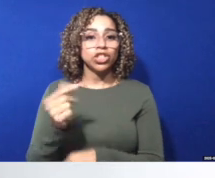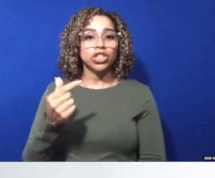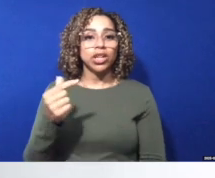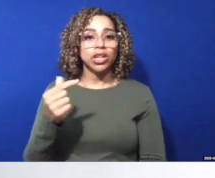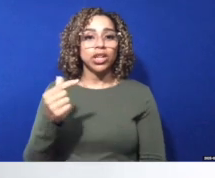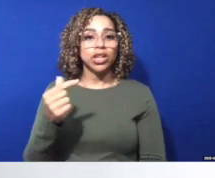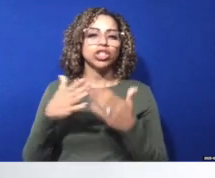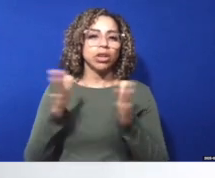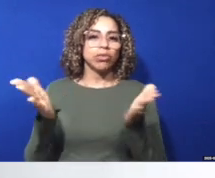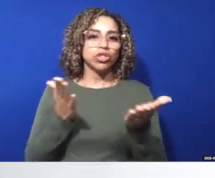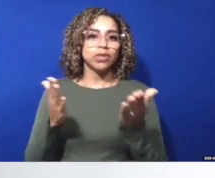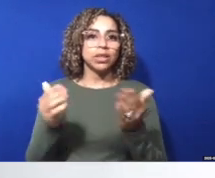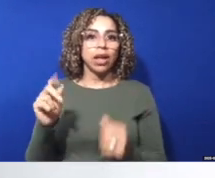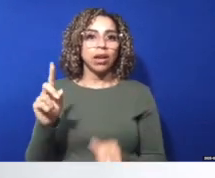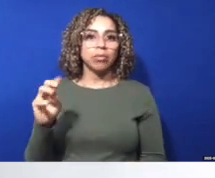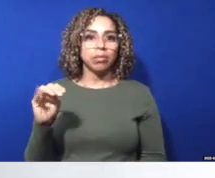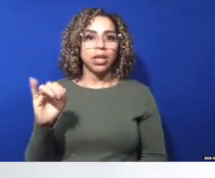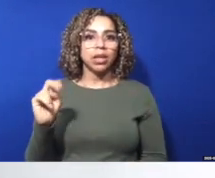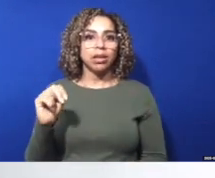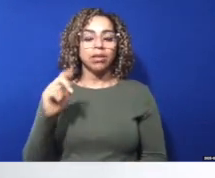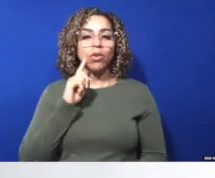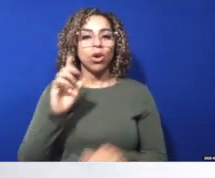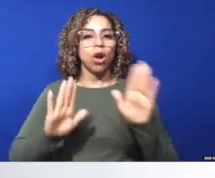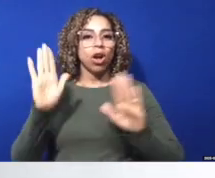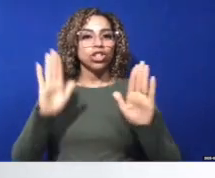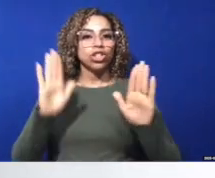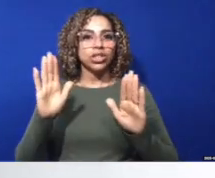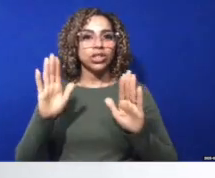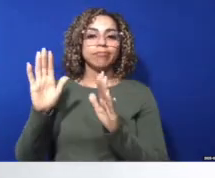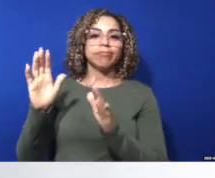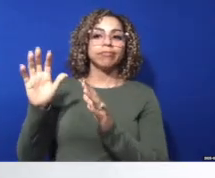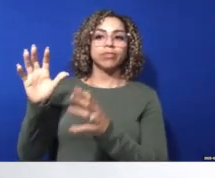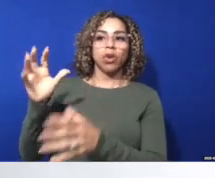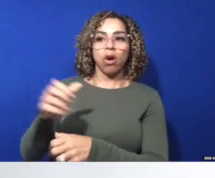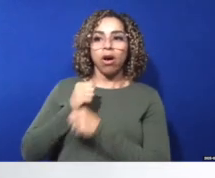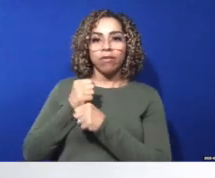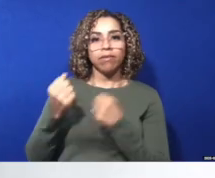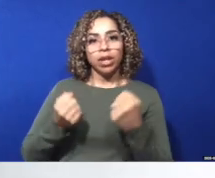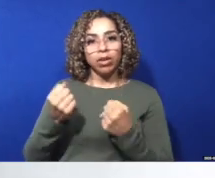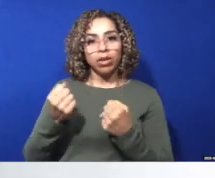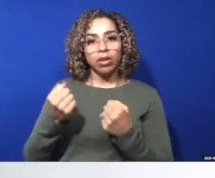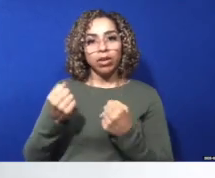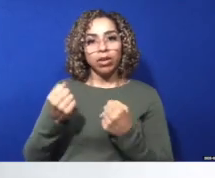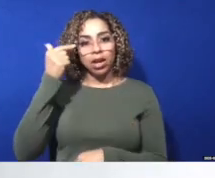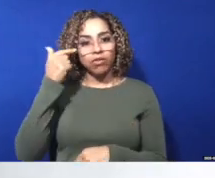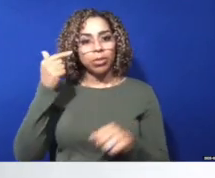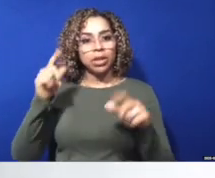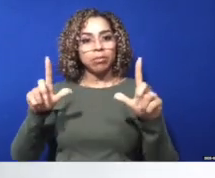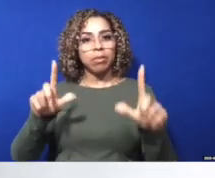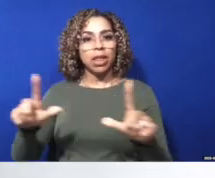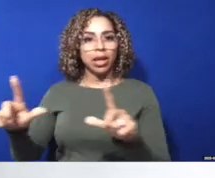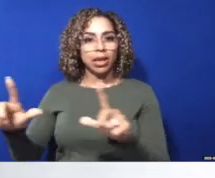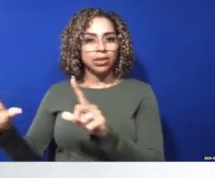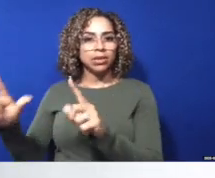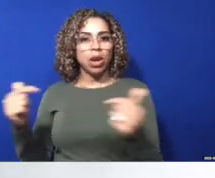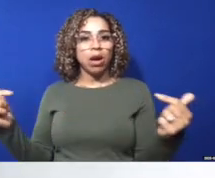Services Administration, to get auctioned off vehicles, government plates and whatnot. And although I do, when I